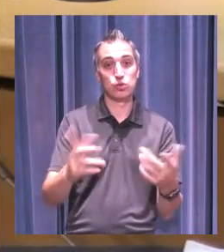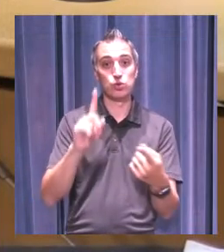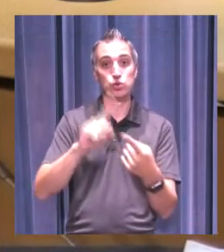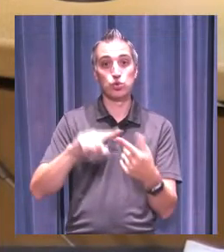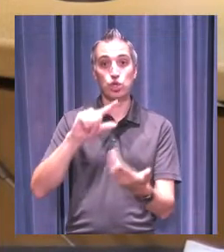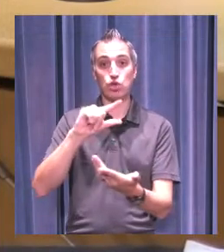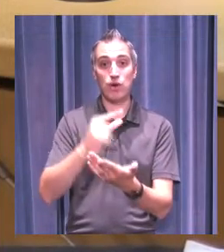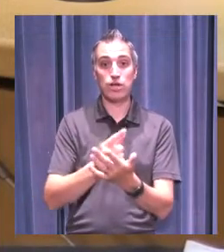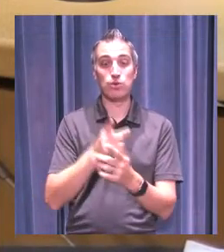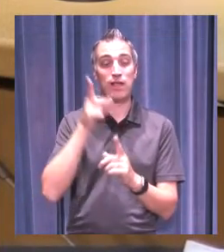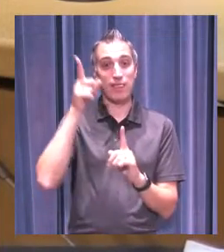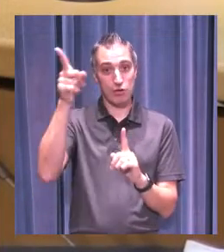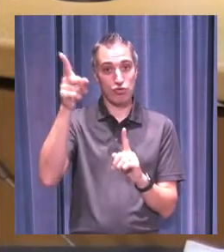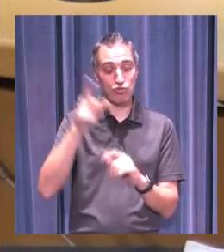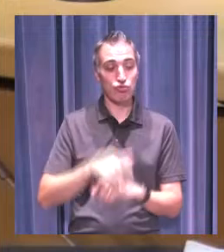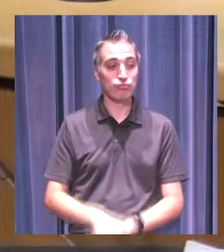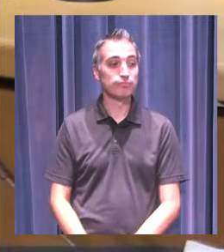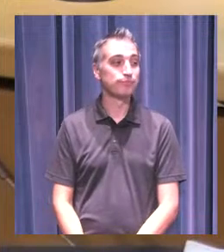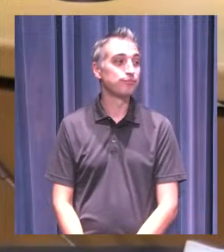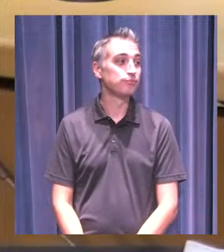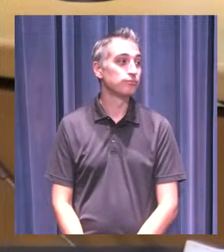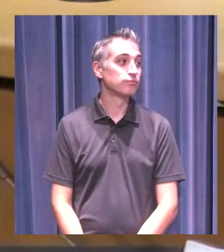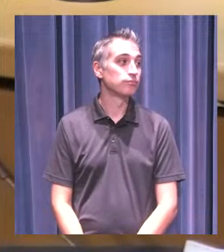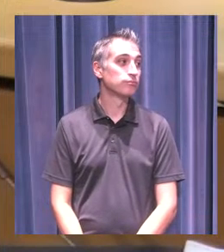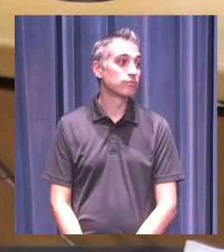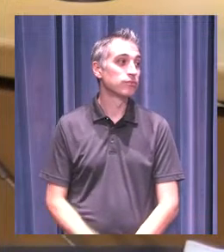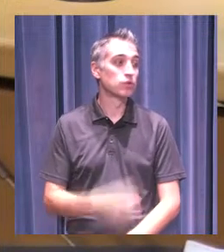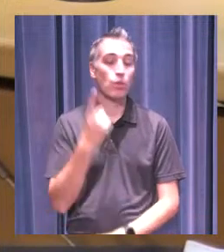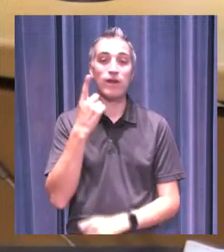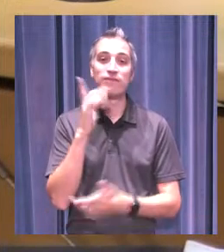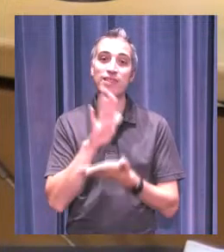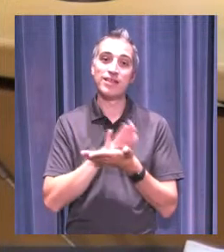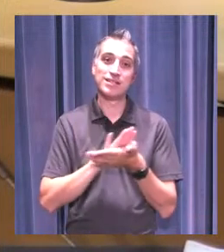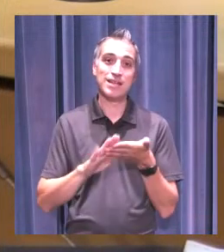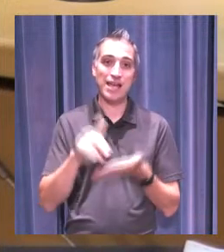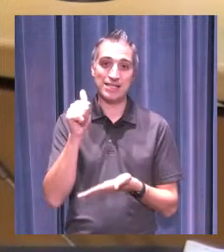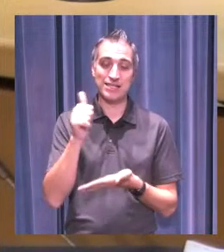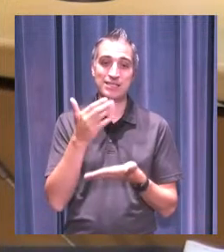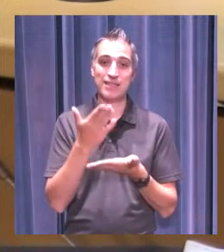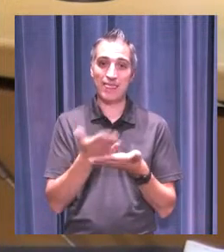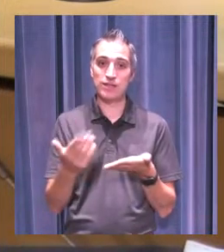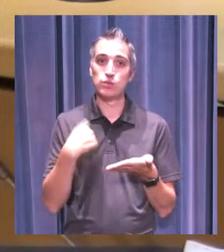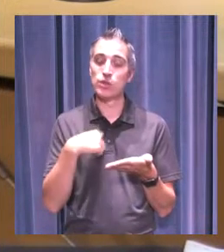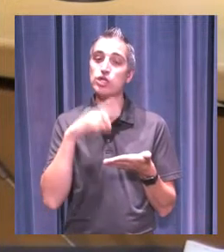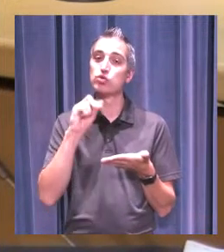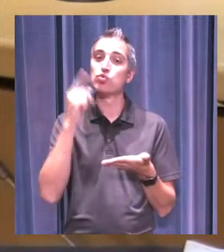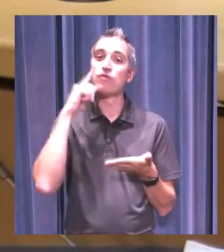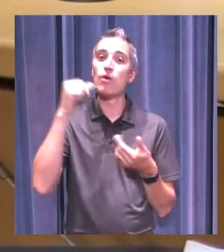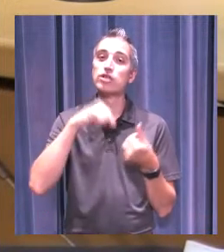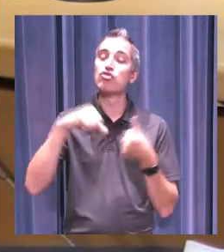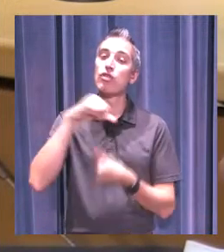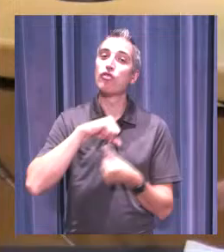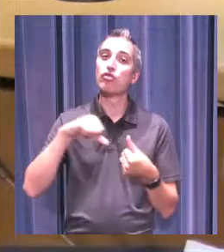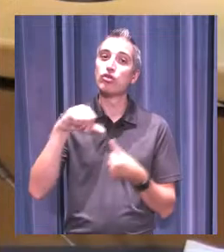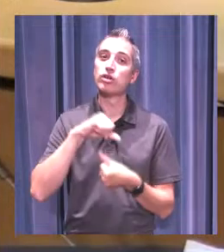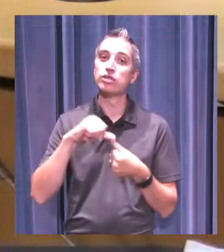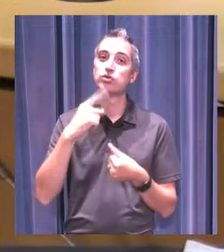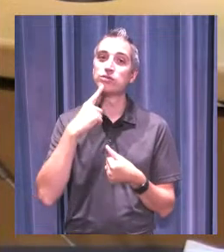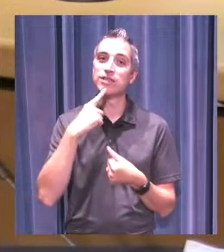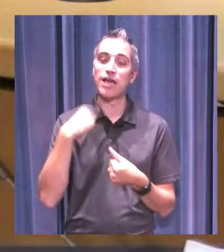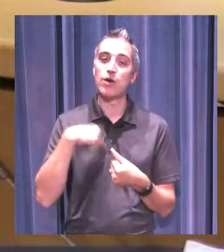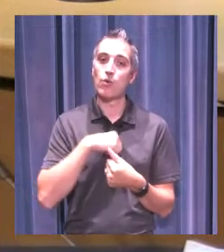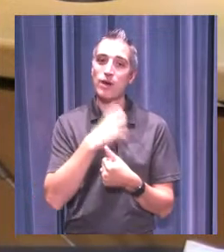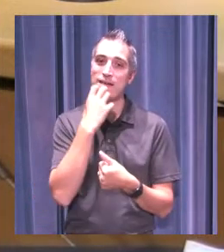graduates at Lerna. It's one of the nicest things we can do for one another, is just to say we